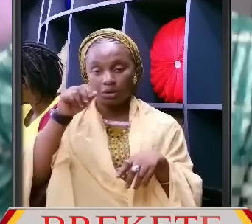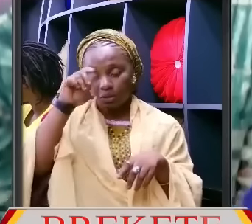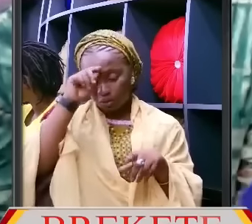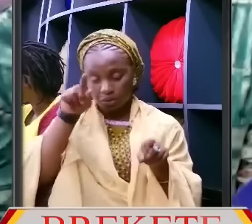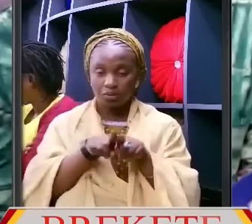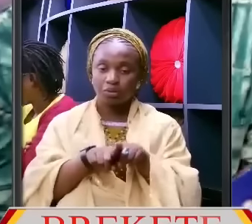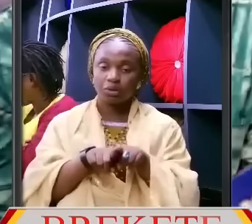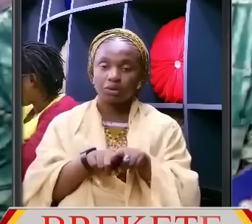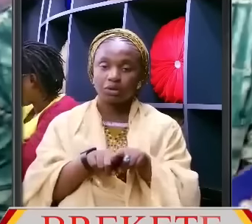know him?